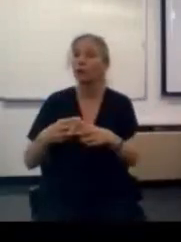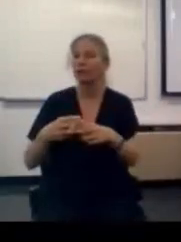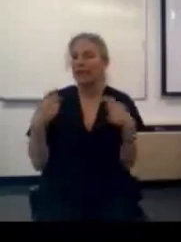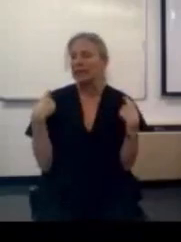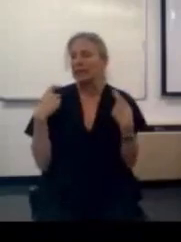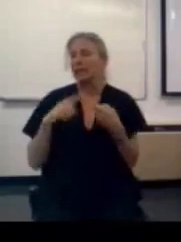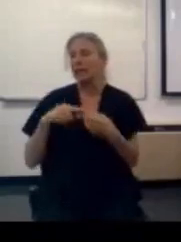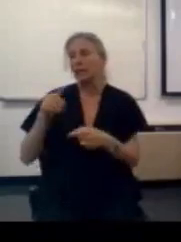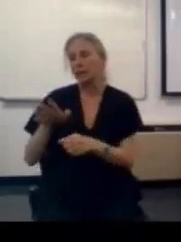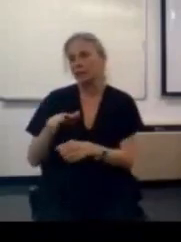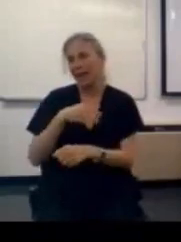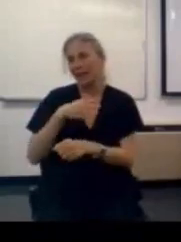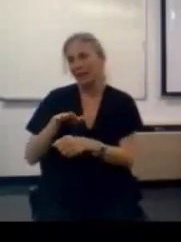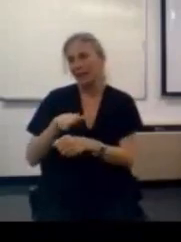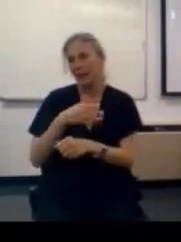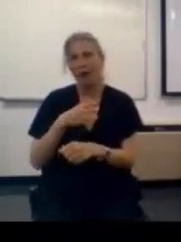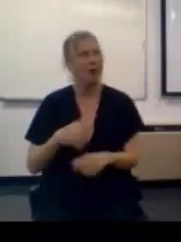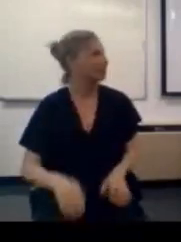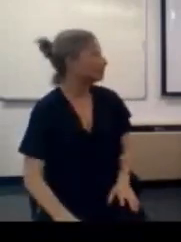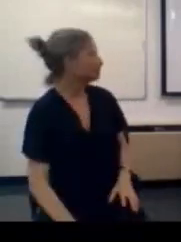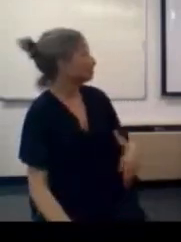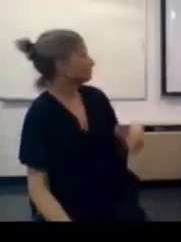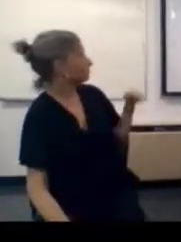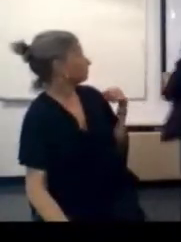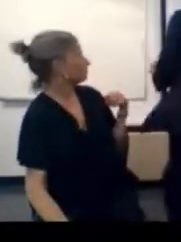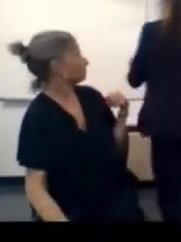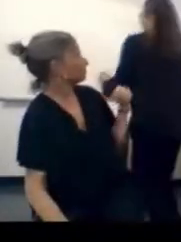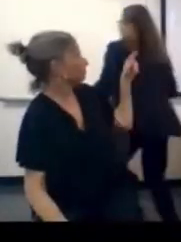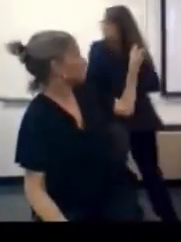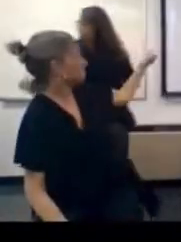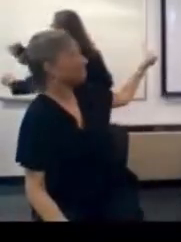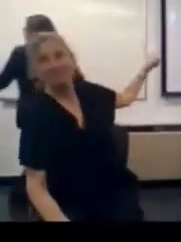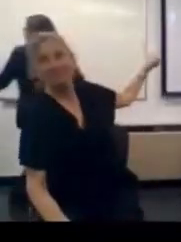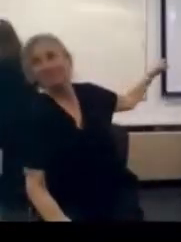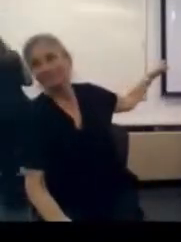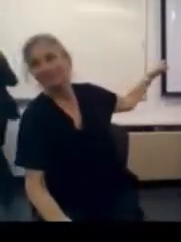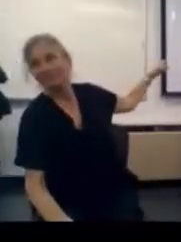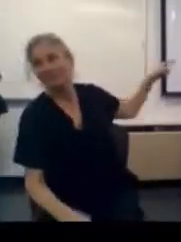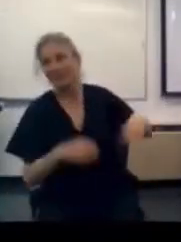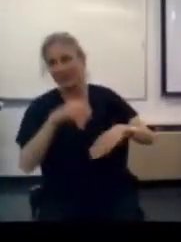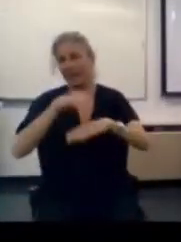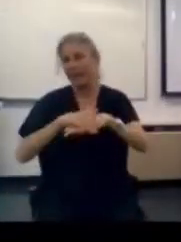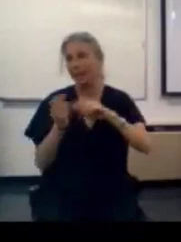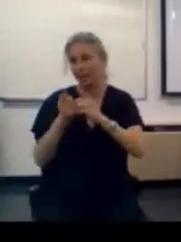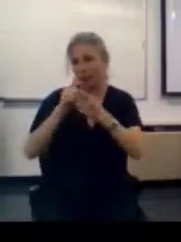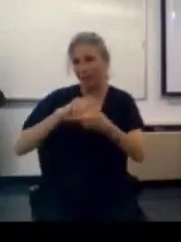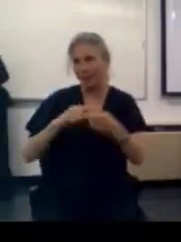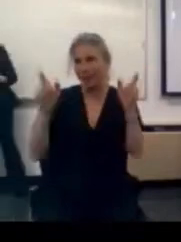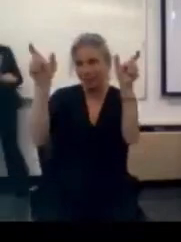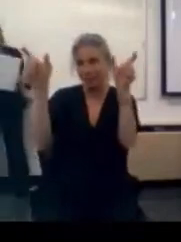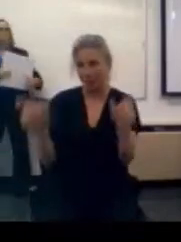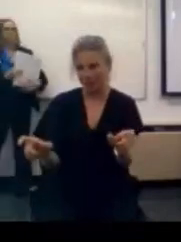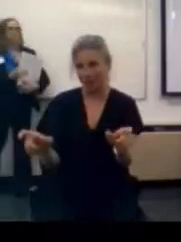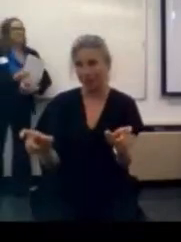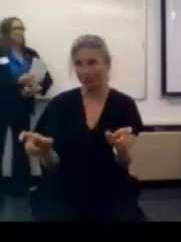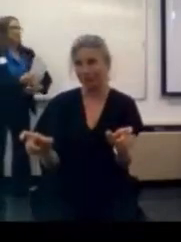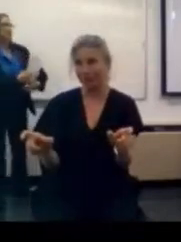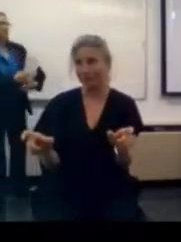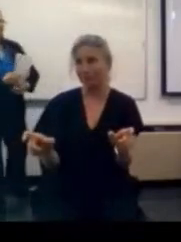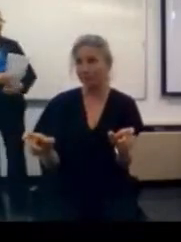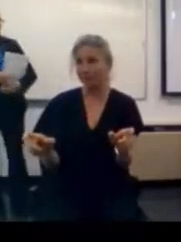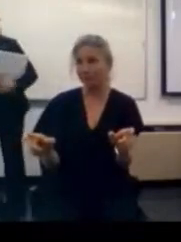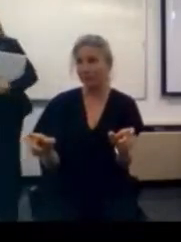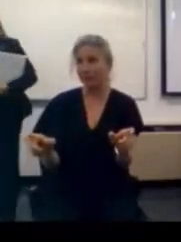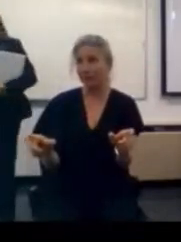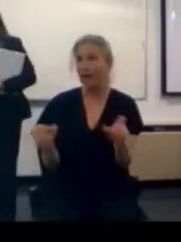Amanda's called Mi Libertad. If you happen to know it, feel free to join in. And irrespective of whether or not you know